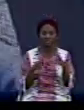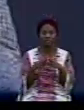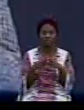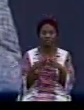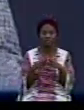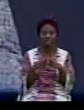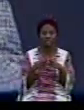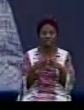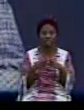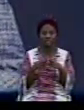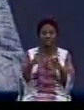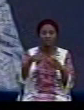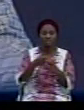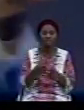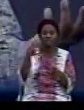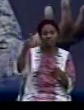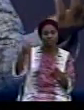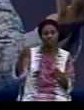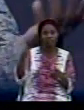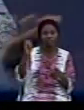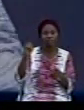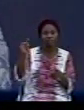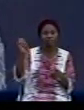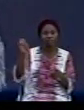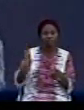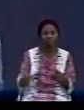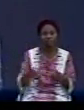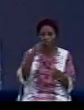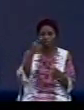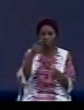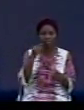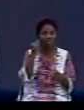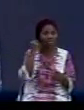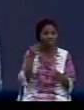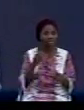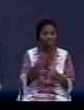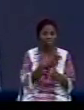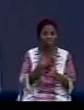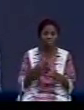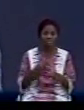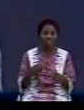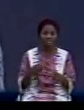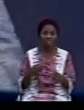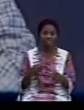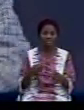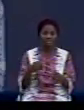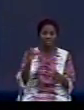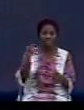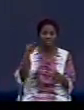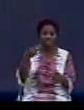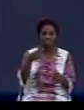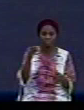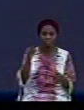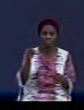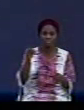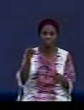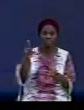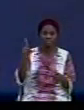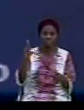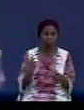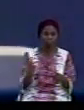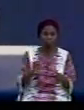then Peter said, silver and gold have I none. You know, the man might have